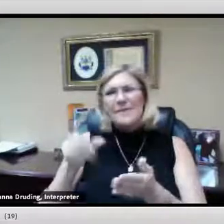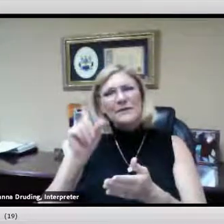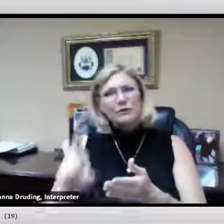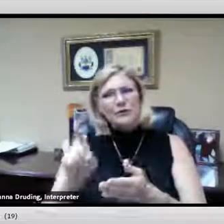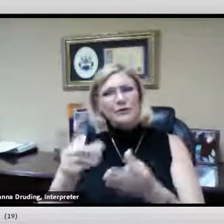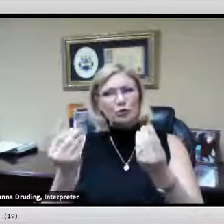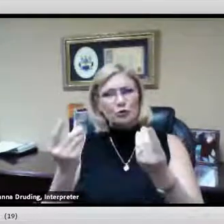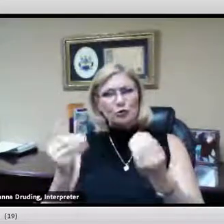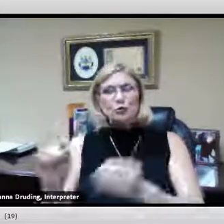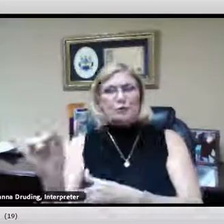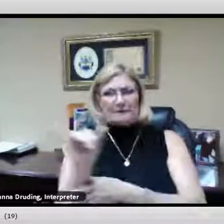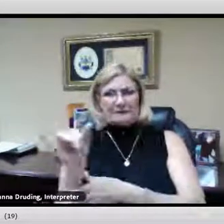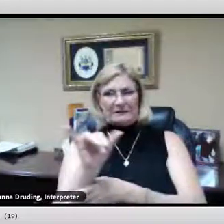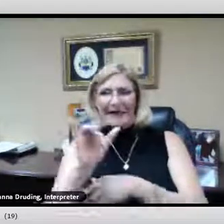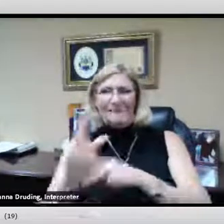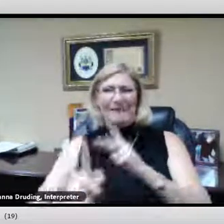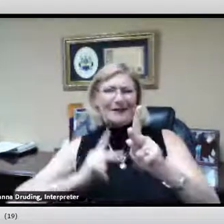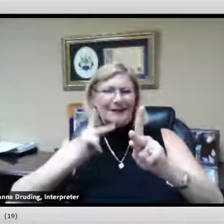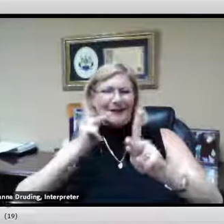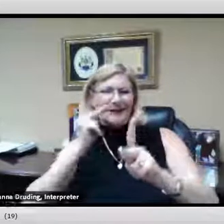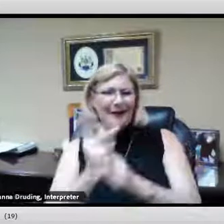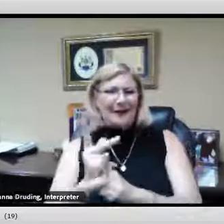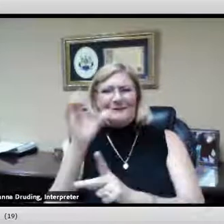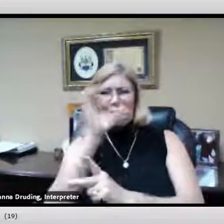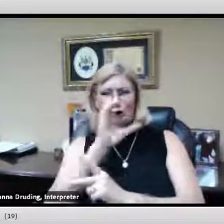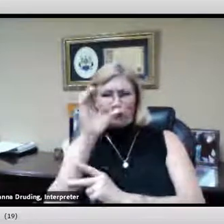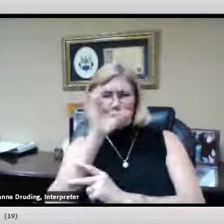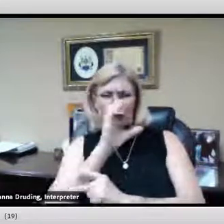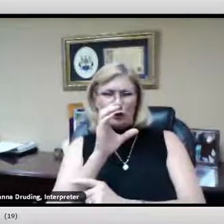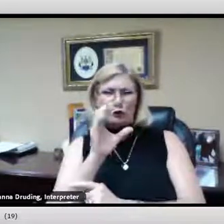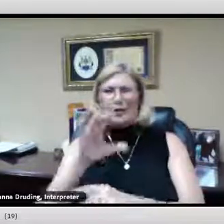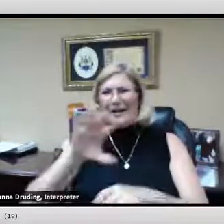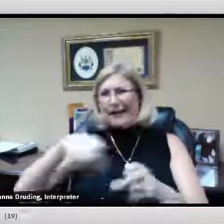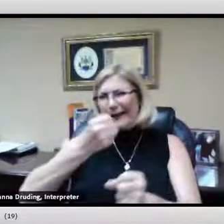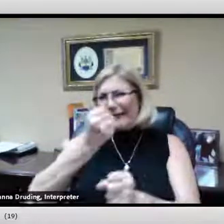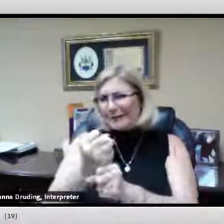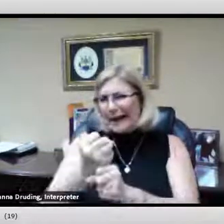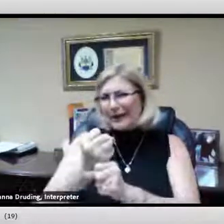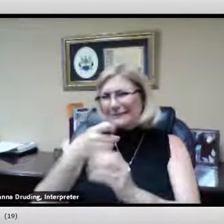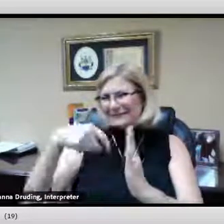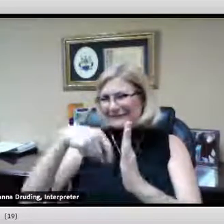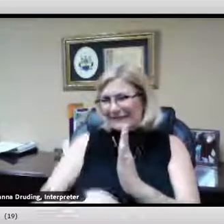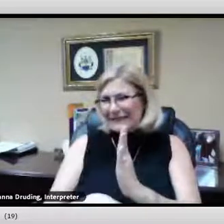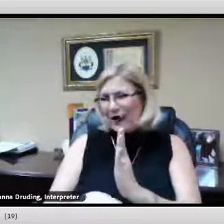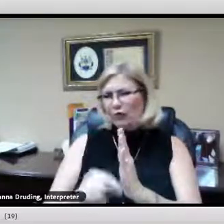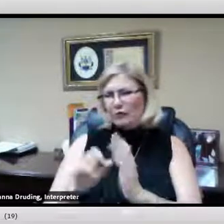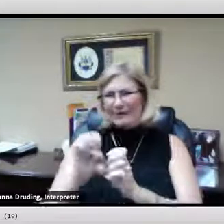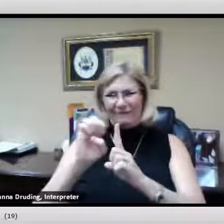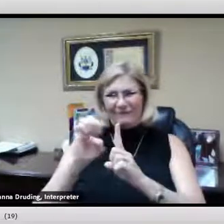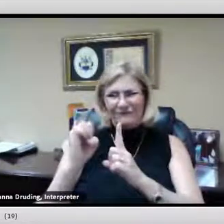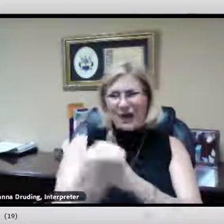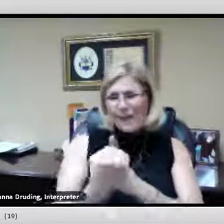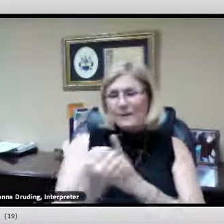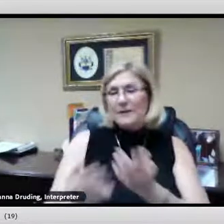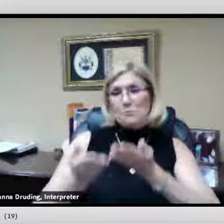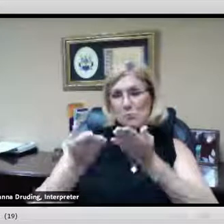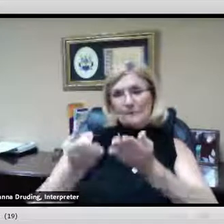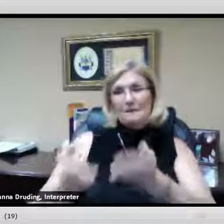search in a locked down environment, in a user environment of some sort provided by the vendor,